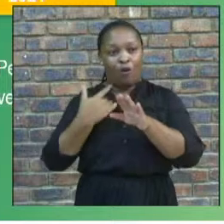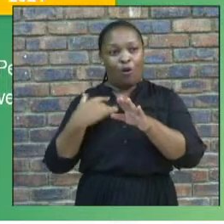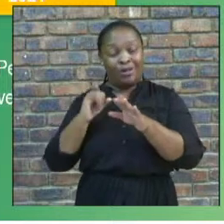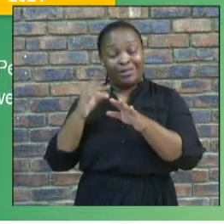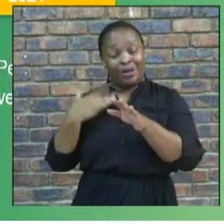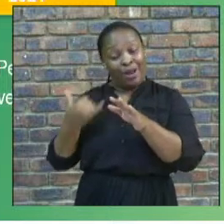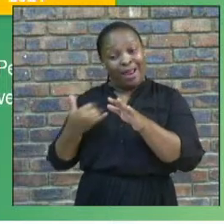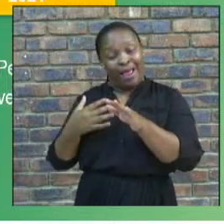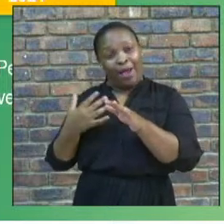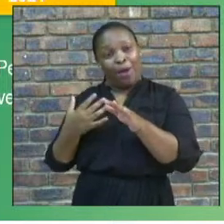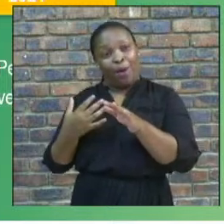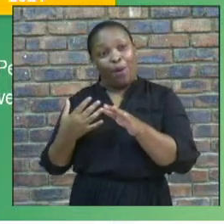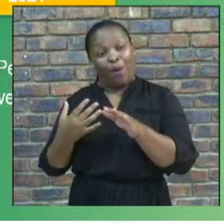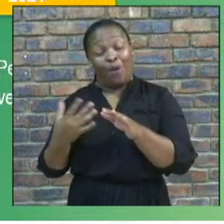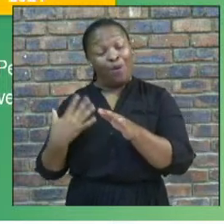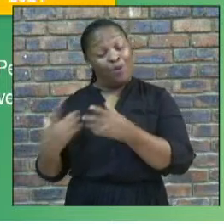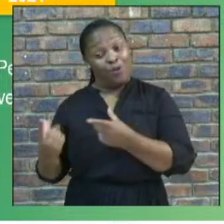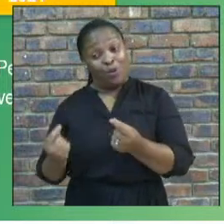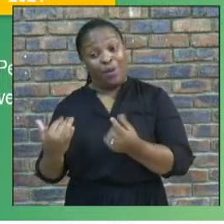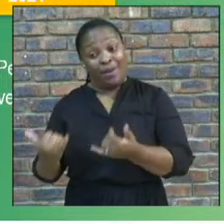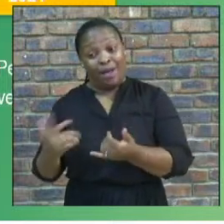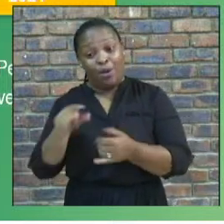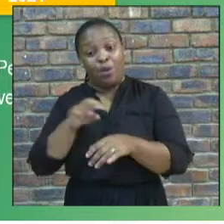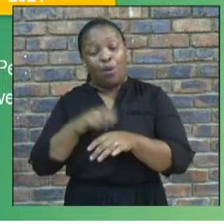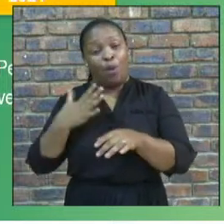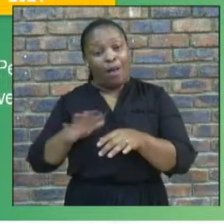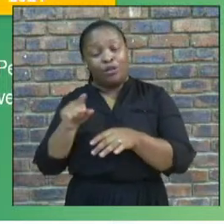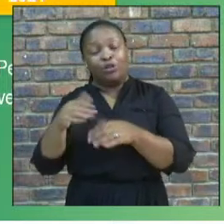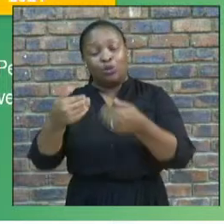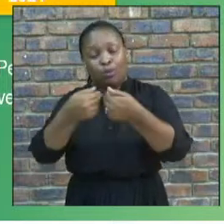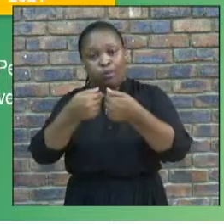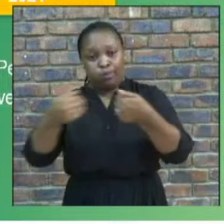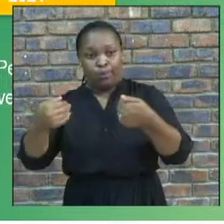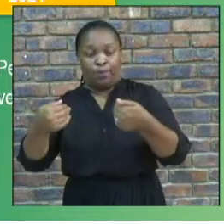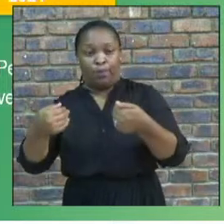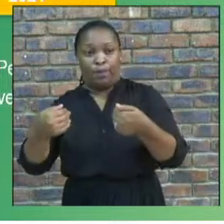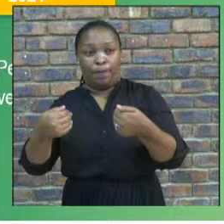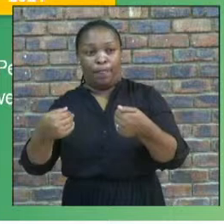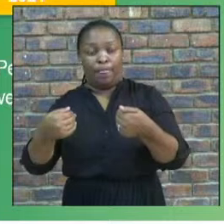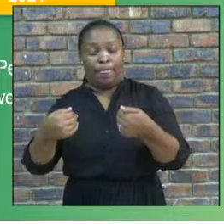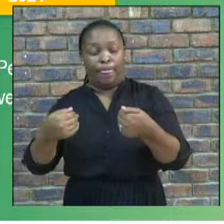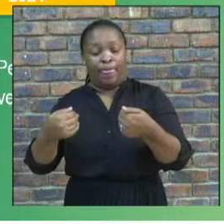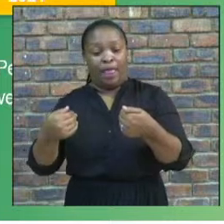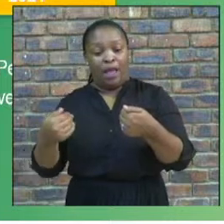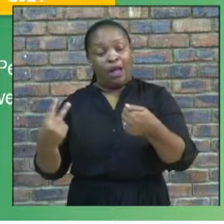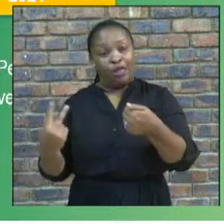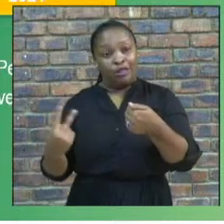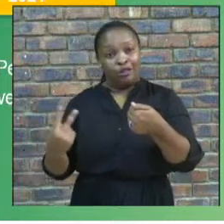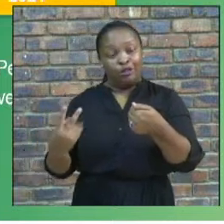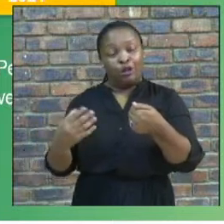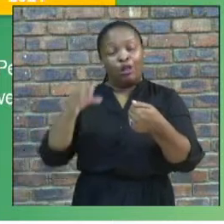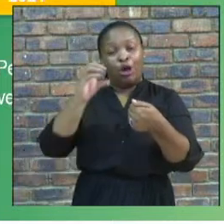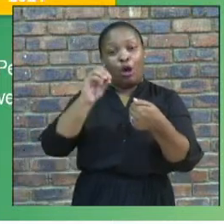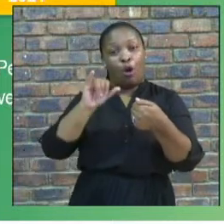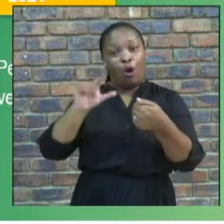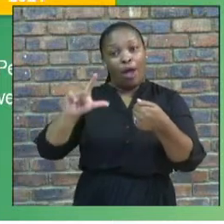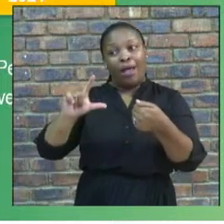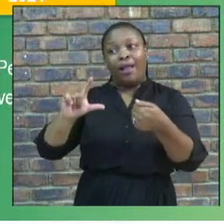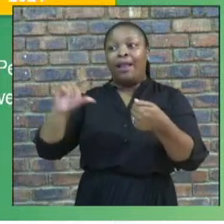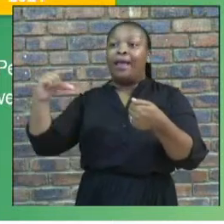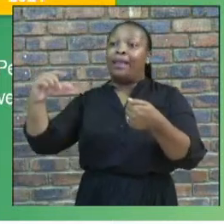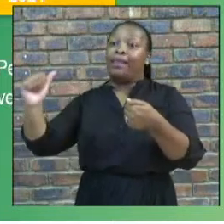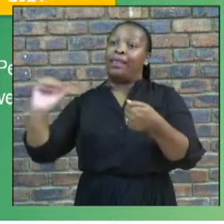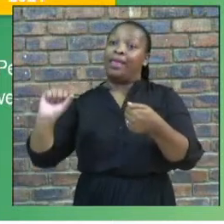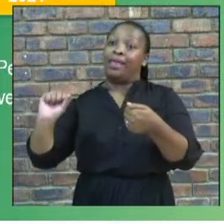current act that is currently regulating the oil and gas sector, then